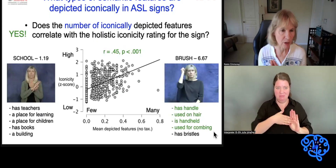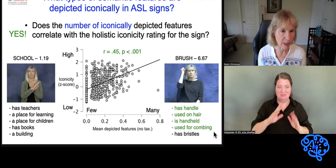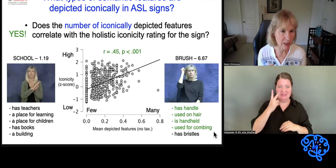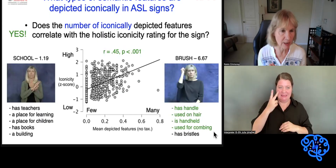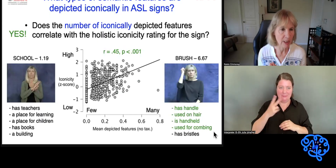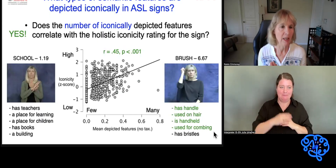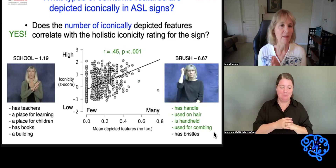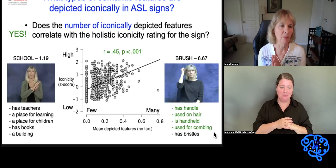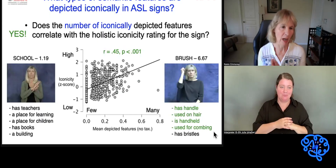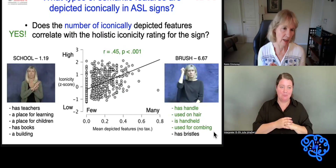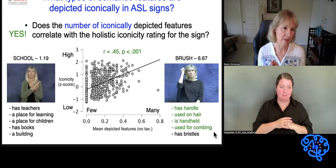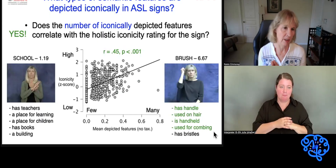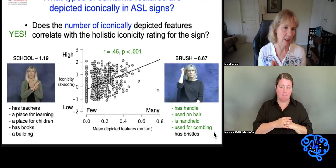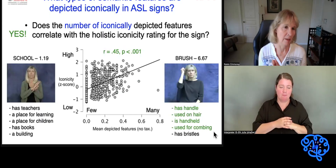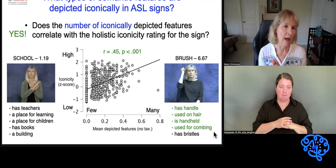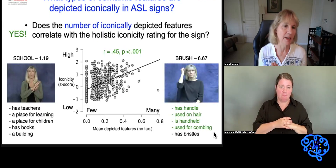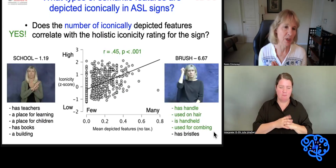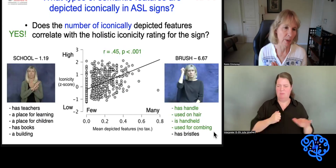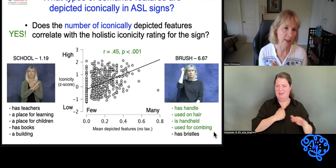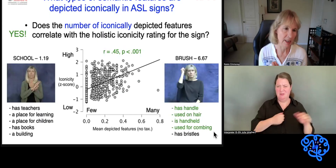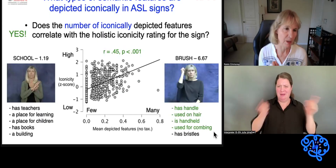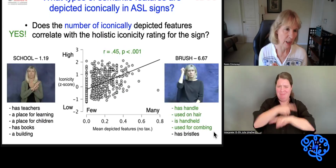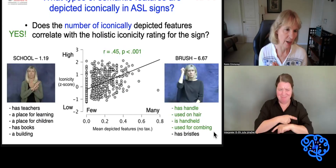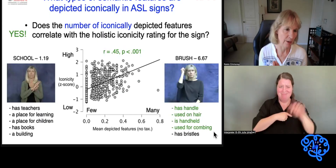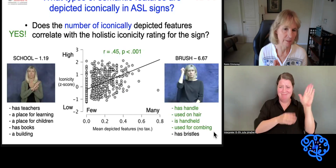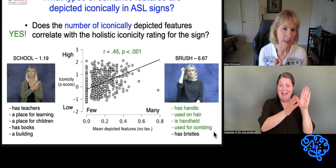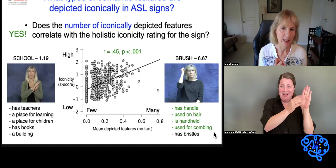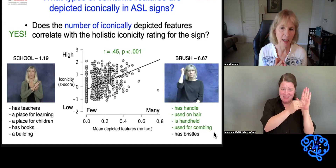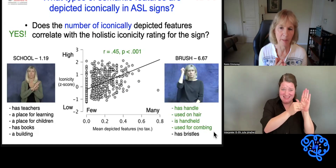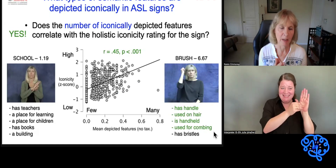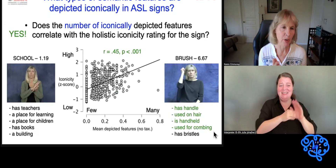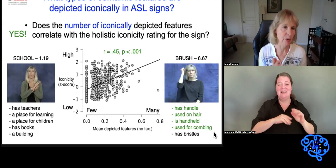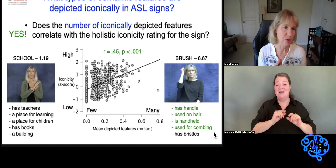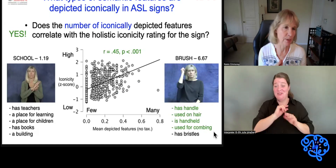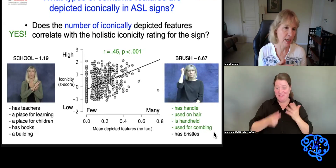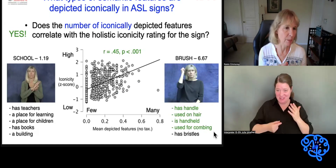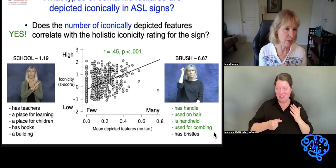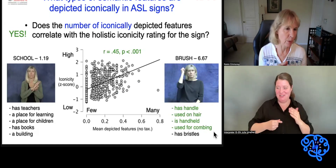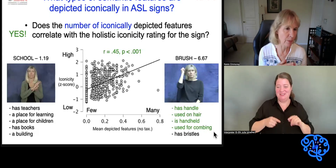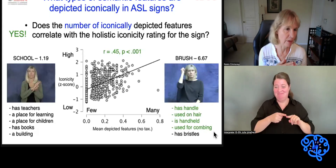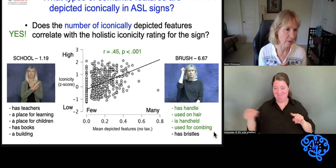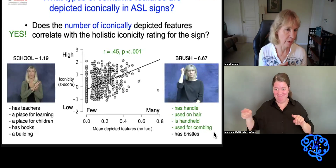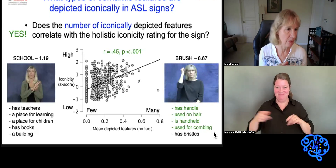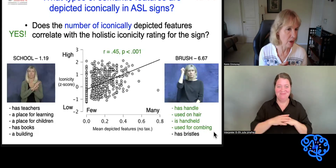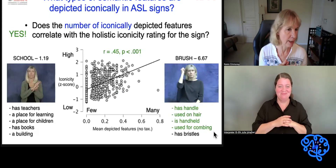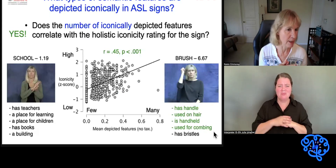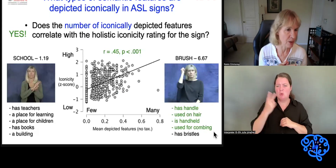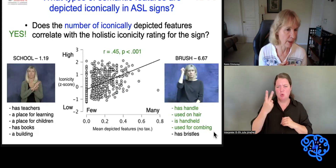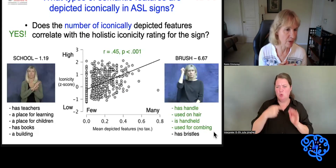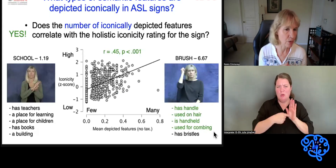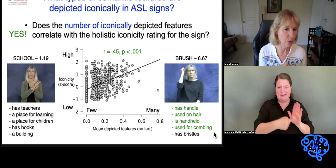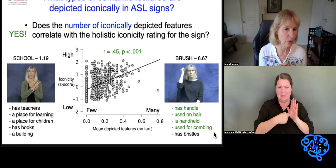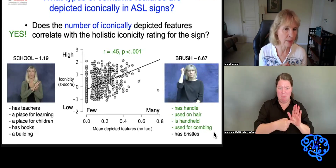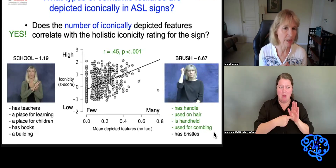that are depicted, the iconicity rating tends to be higher. And I'm showing you two examples, one with low iconicity